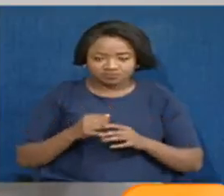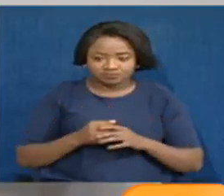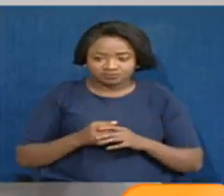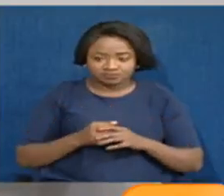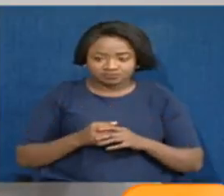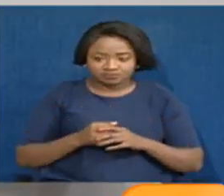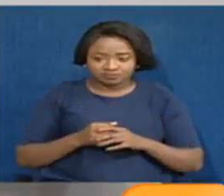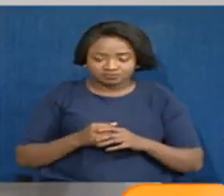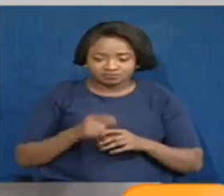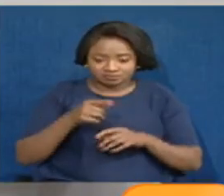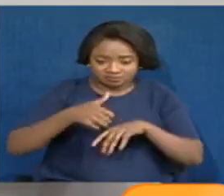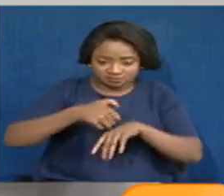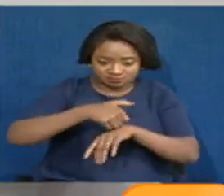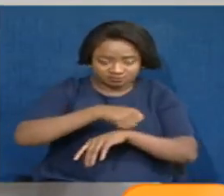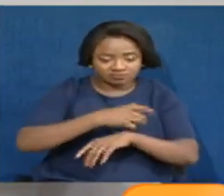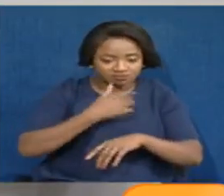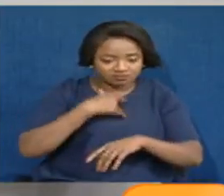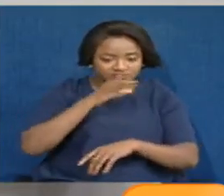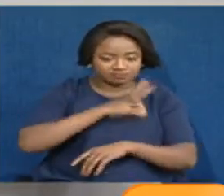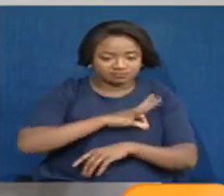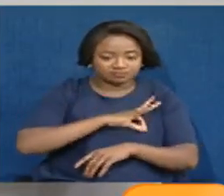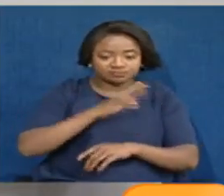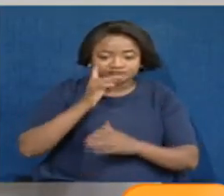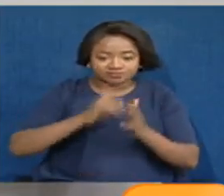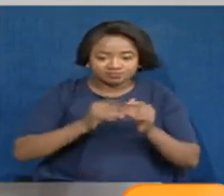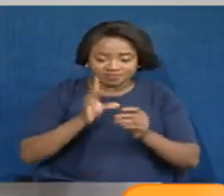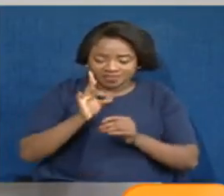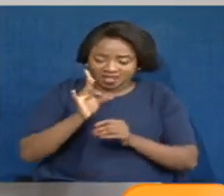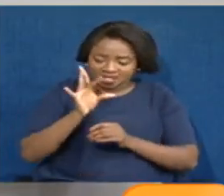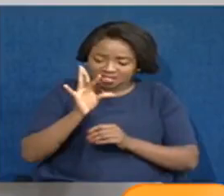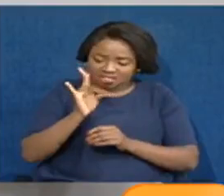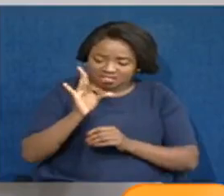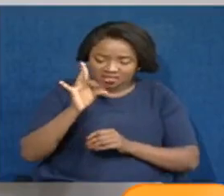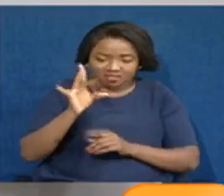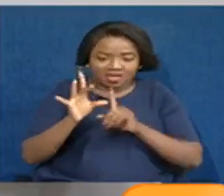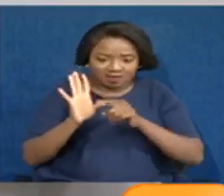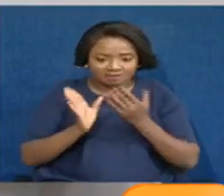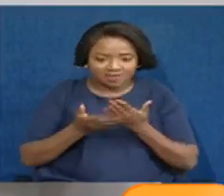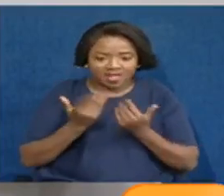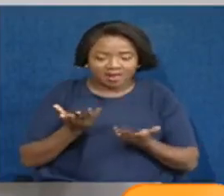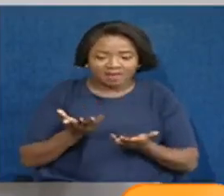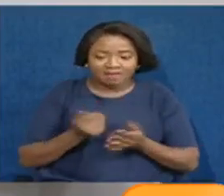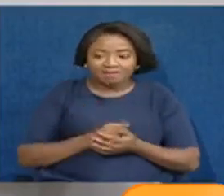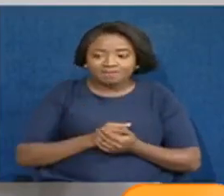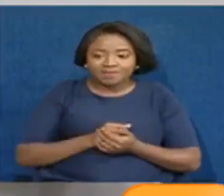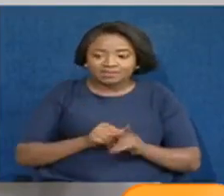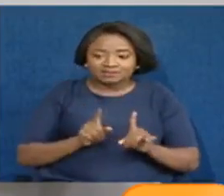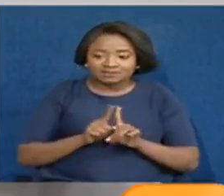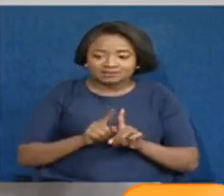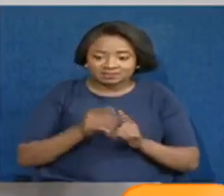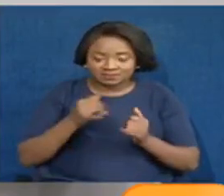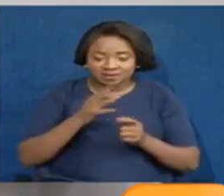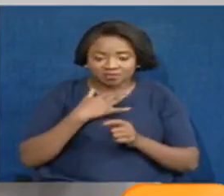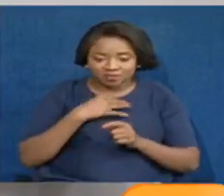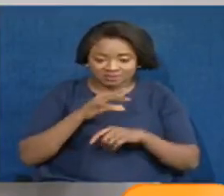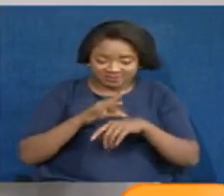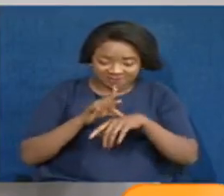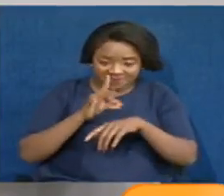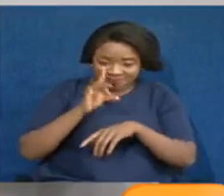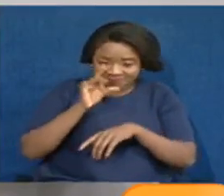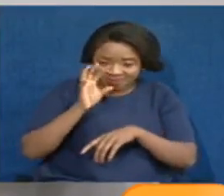snails have benefits, and one of the benefits is their slime. And as Dr. Paul Kinoti says, they are now turning snail slime